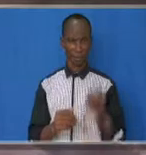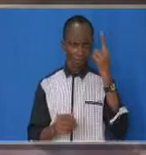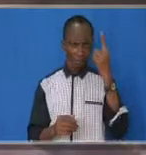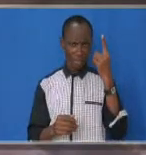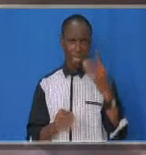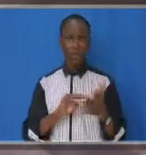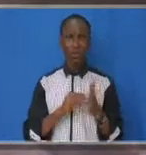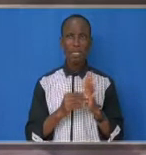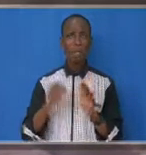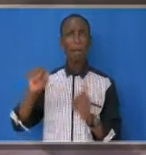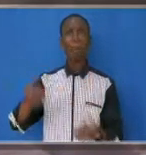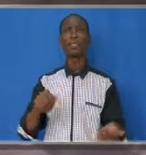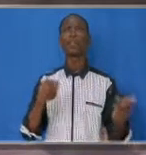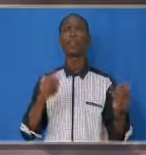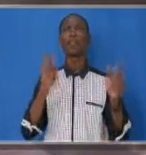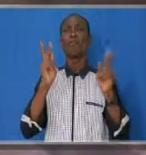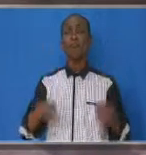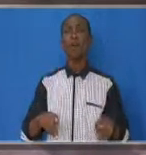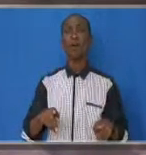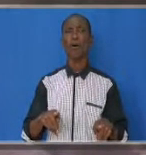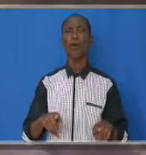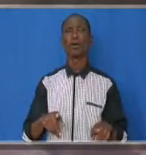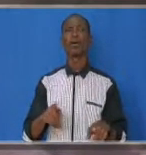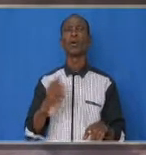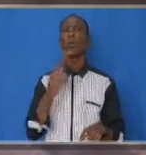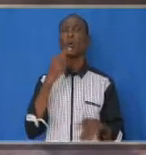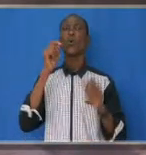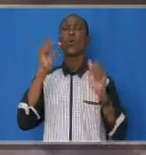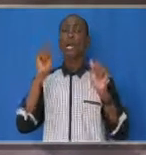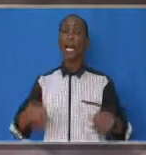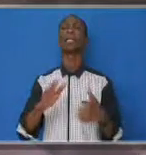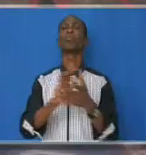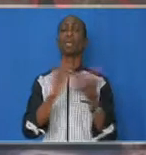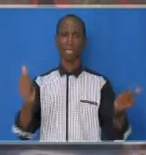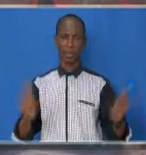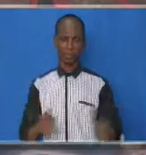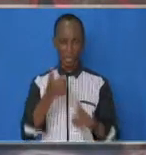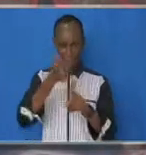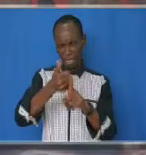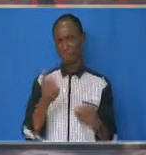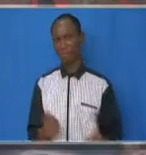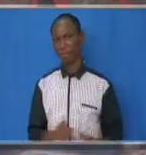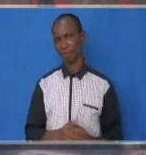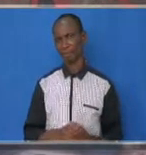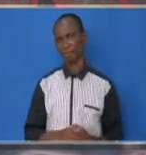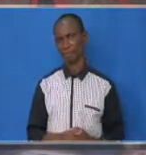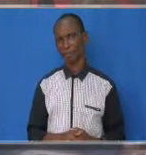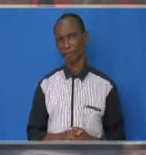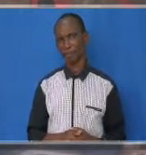nese. Seye kenkai, Roman foma eti ensia,